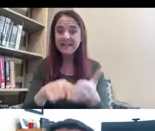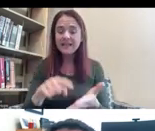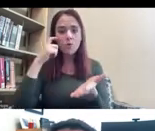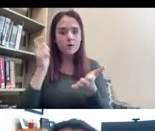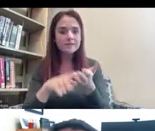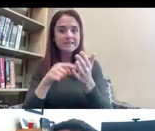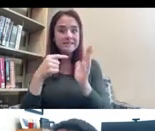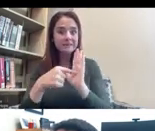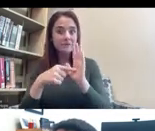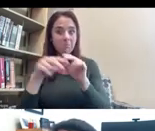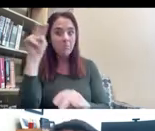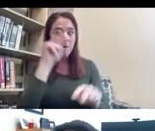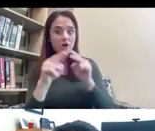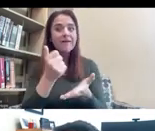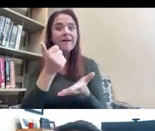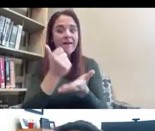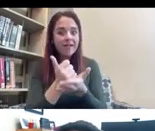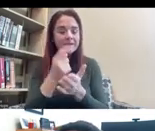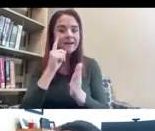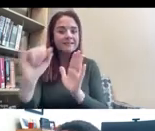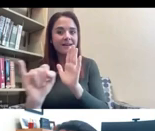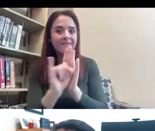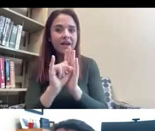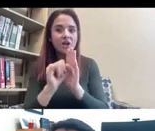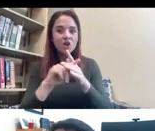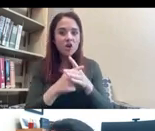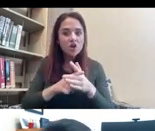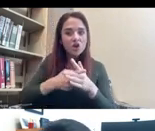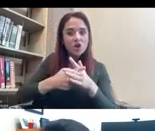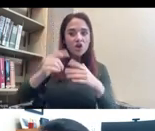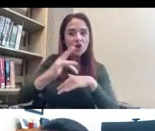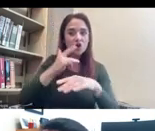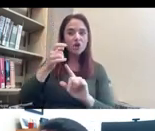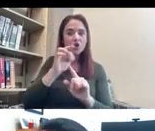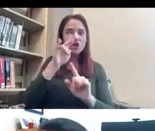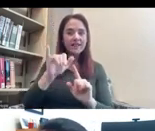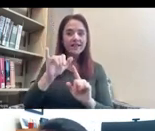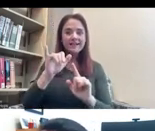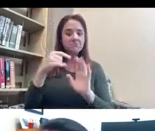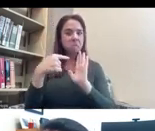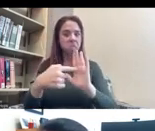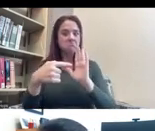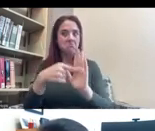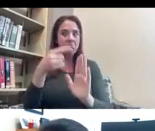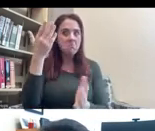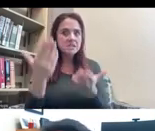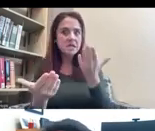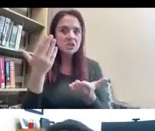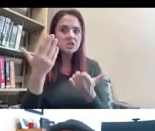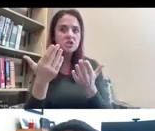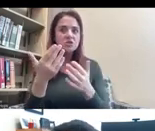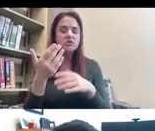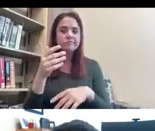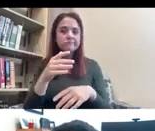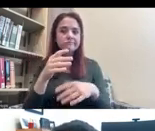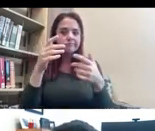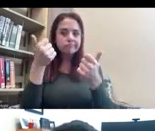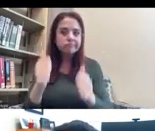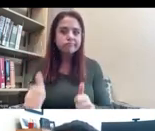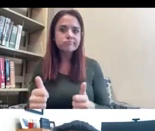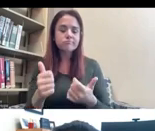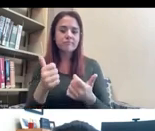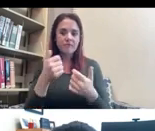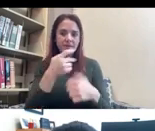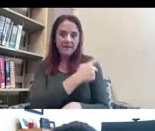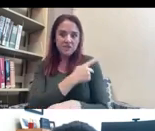monitoring really helped identify early indicators of potential relapse in these